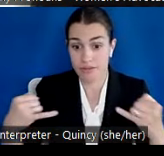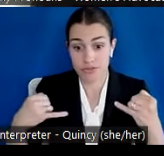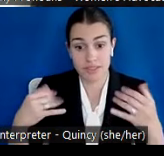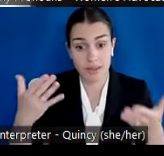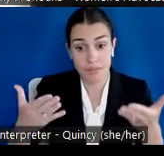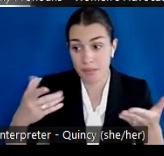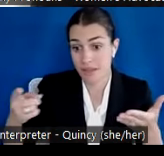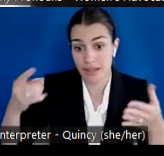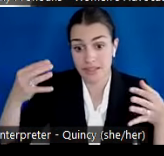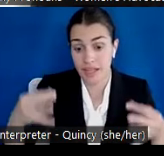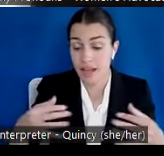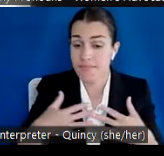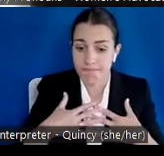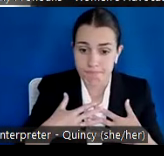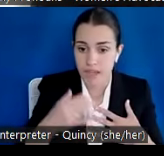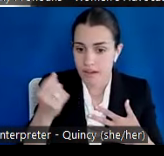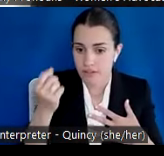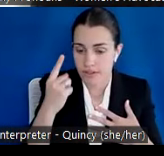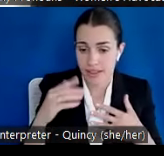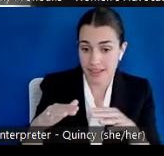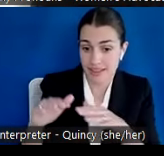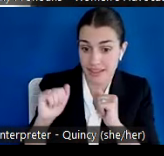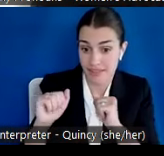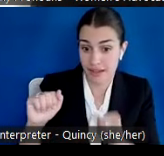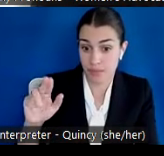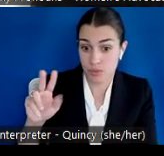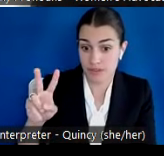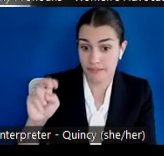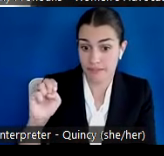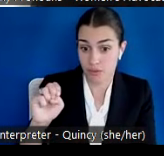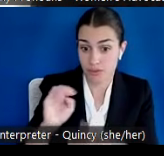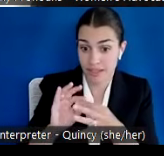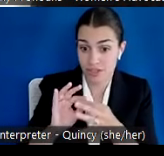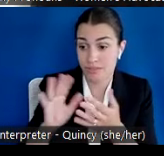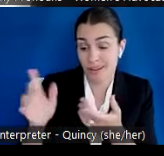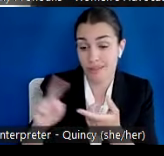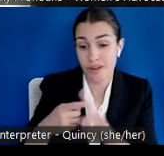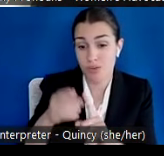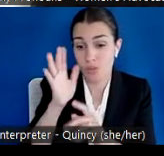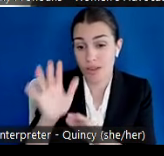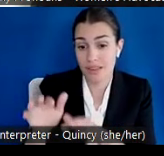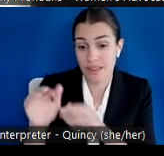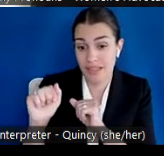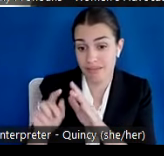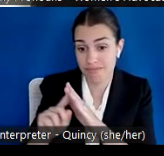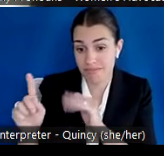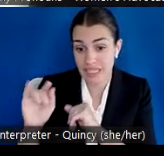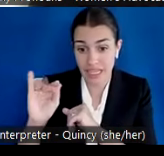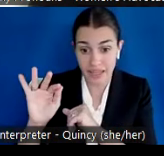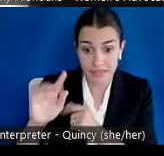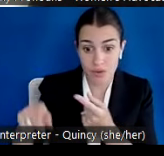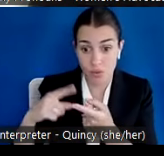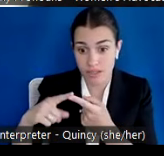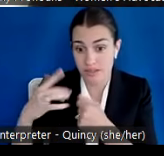of saying, I understand that leaving an abusive relationship is hard. My friend will leave if and when it feels right to her. Meanwhile, I'm here to